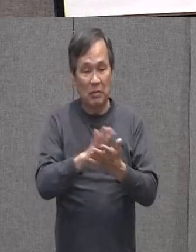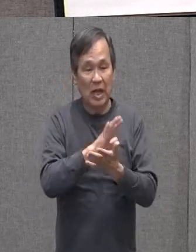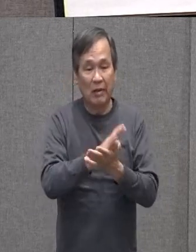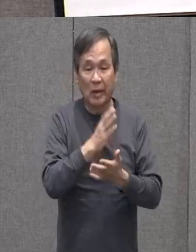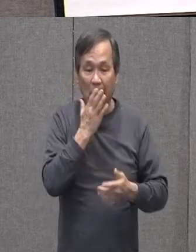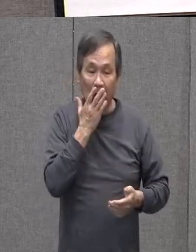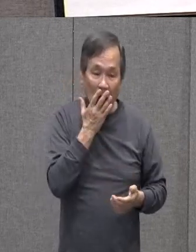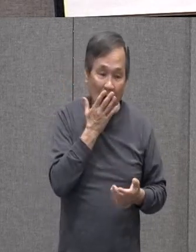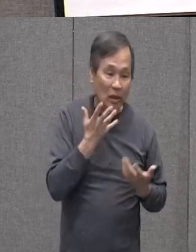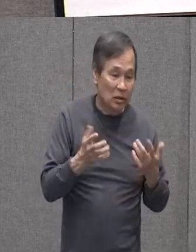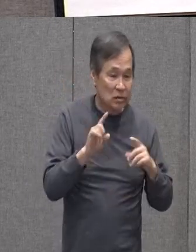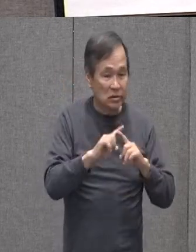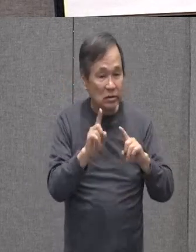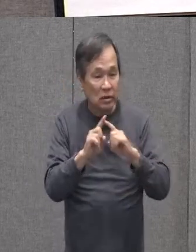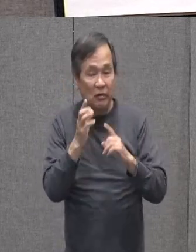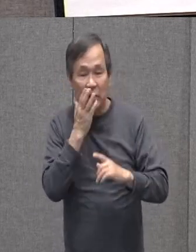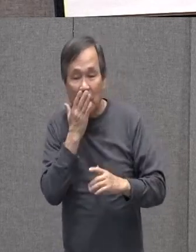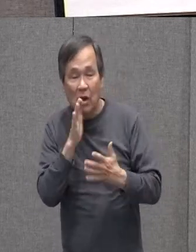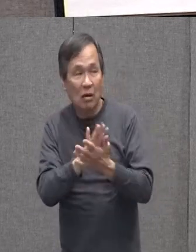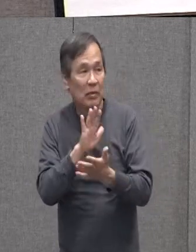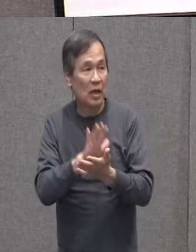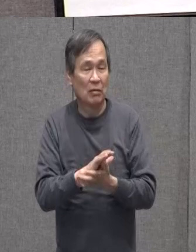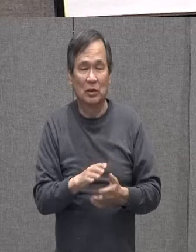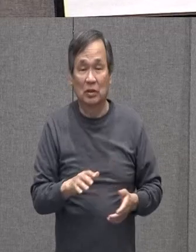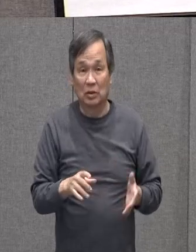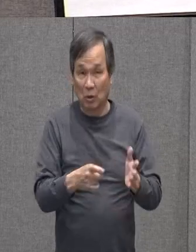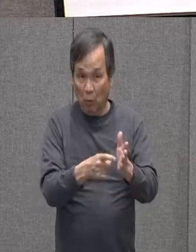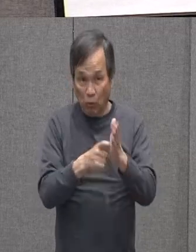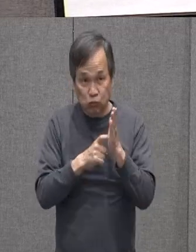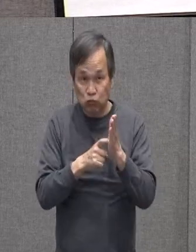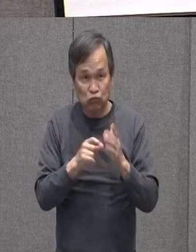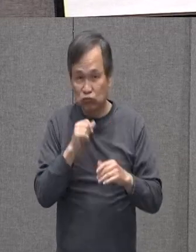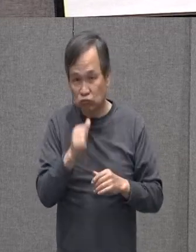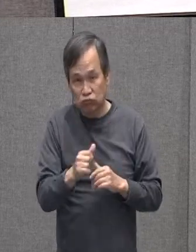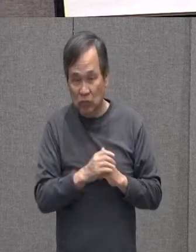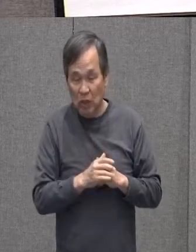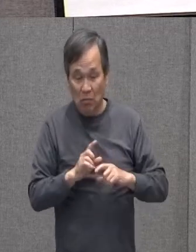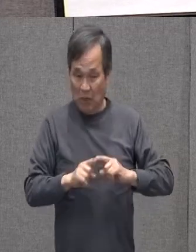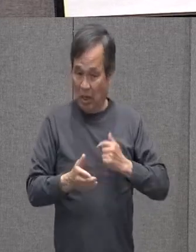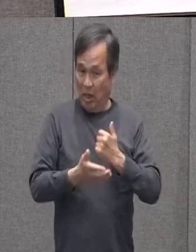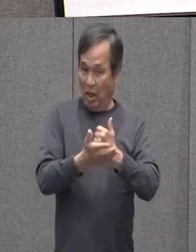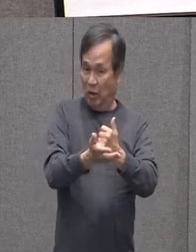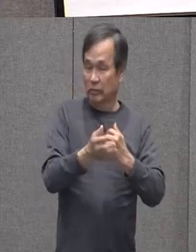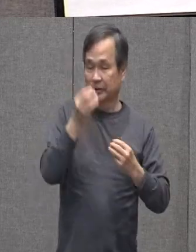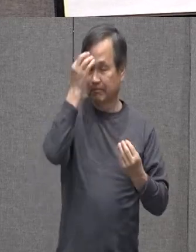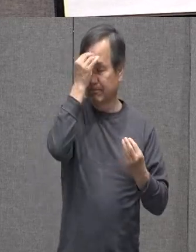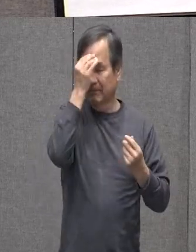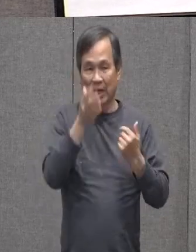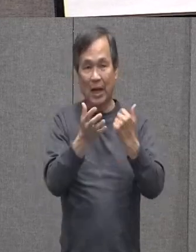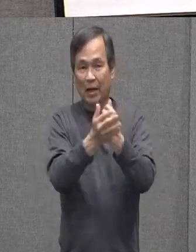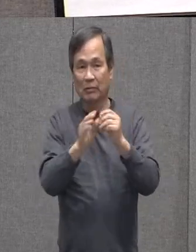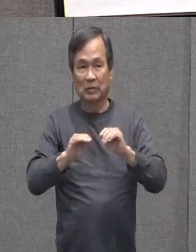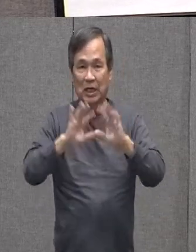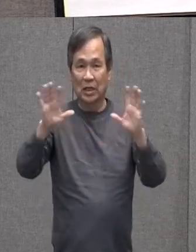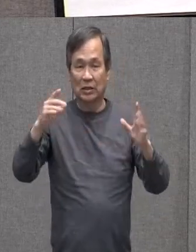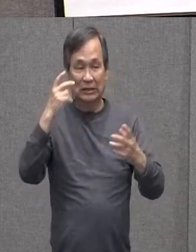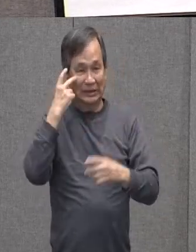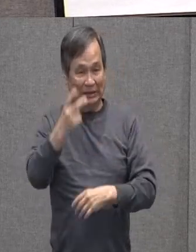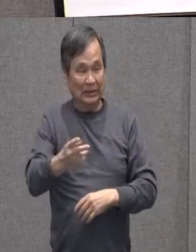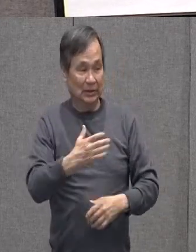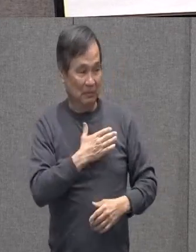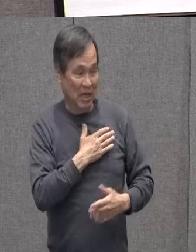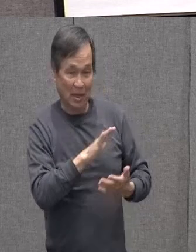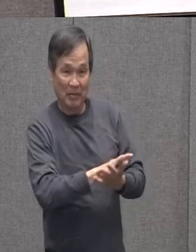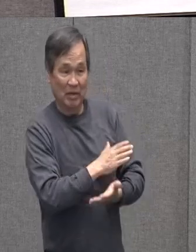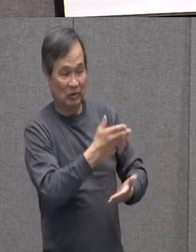some colored construction paper. It's not necessary, but it could help you organize your thoughts today. So I have some colored construction